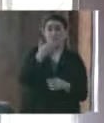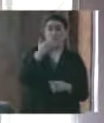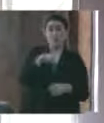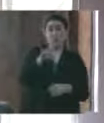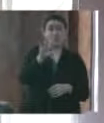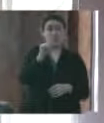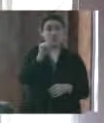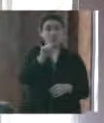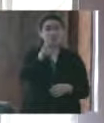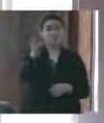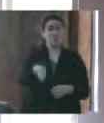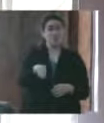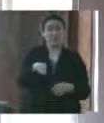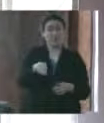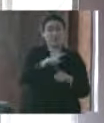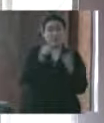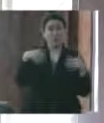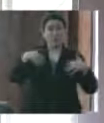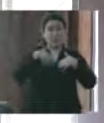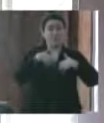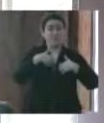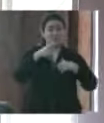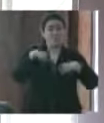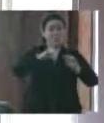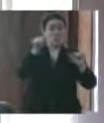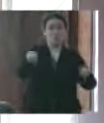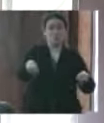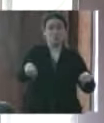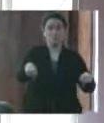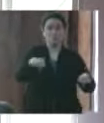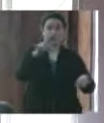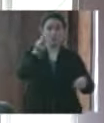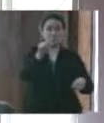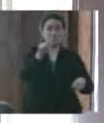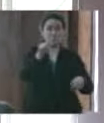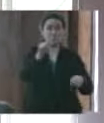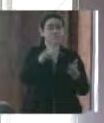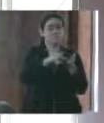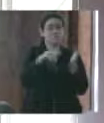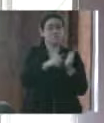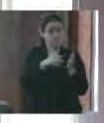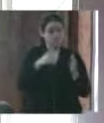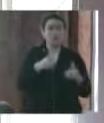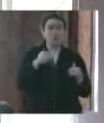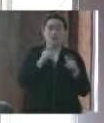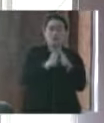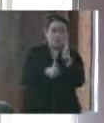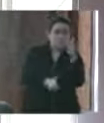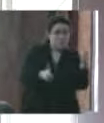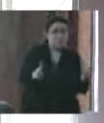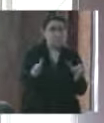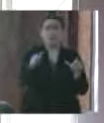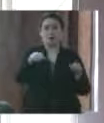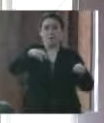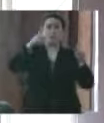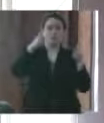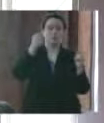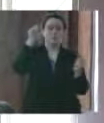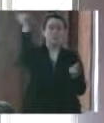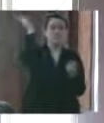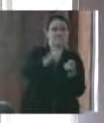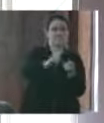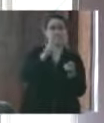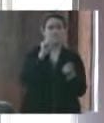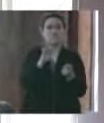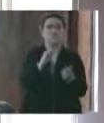there's an enormous potential for reducing the global demand for tiger products if these two countries can work together more